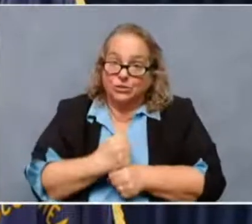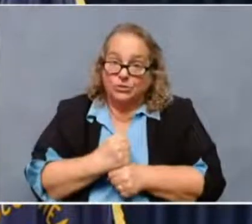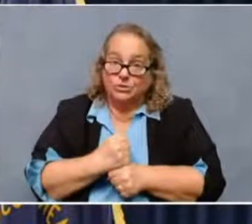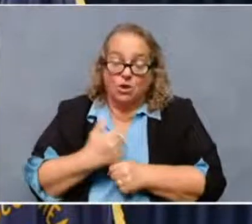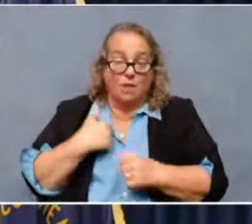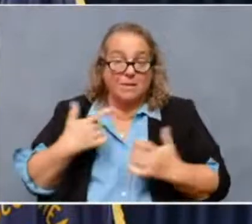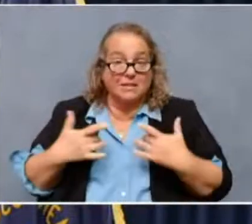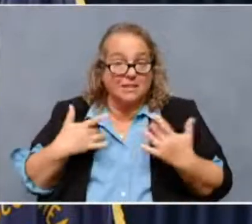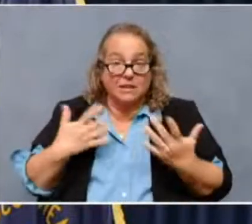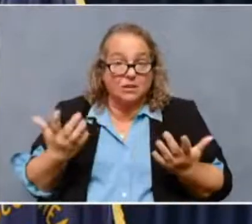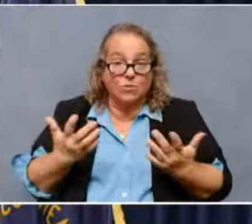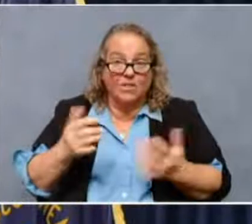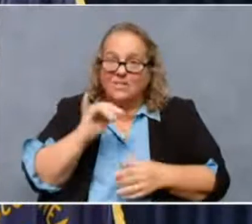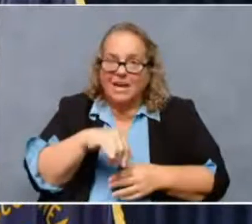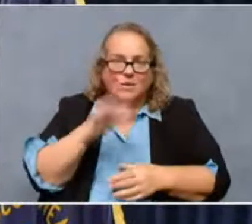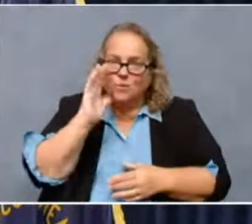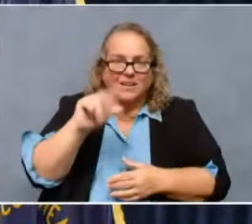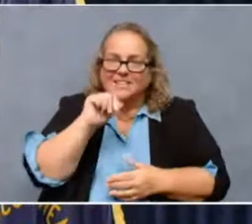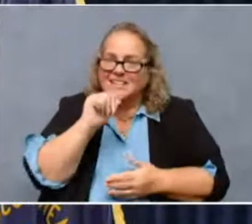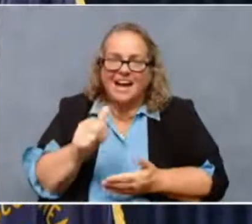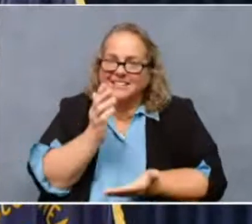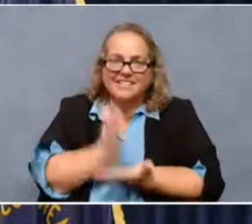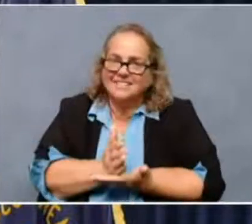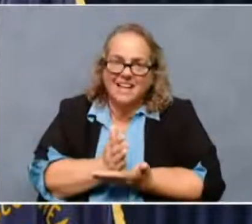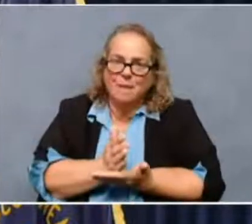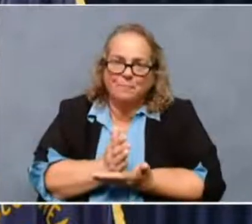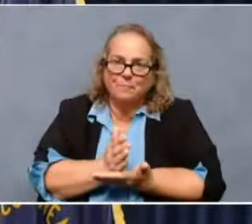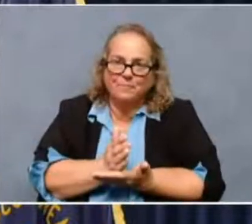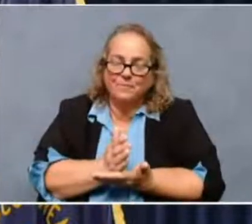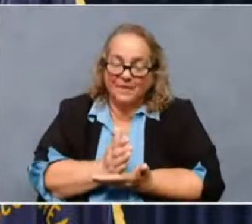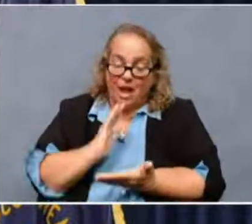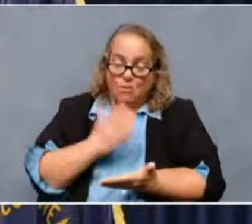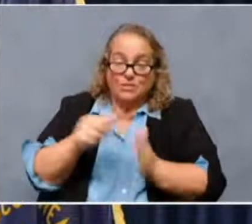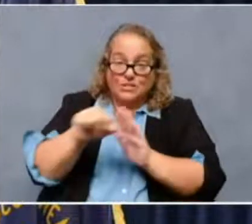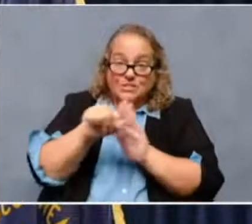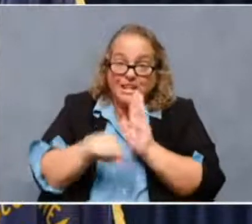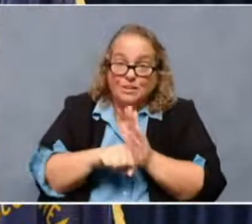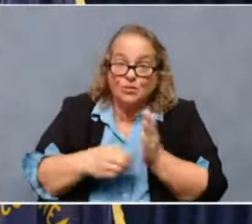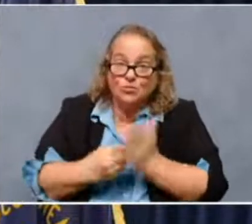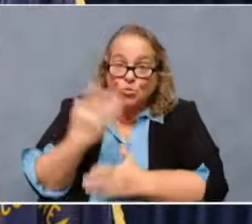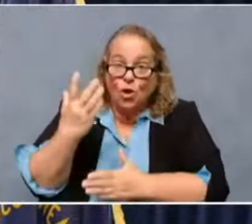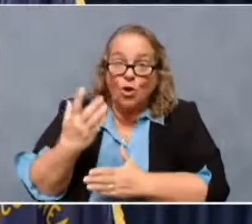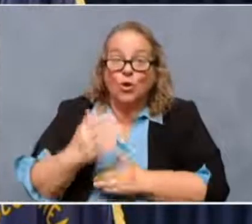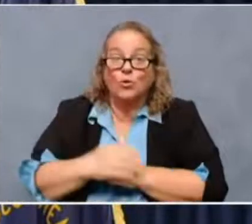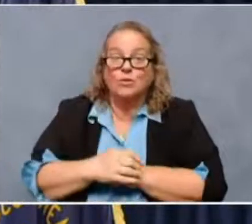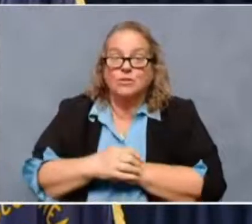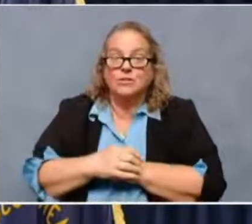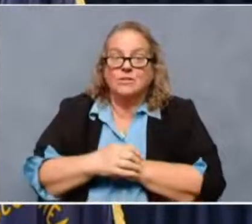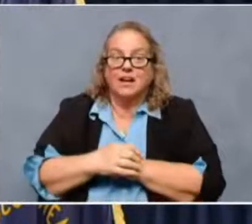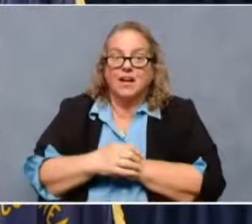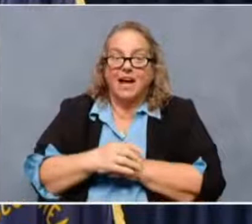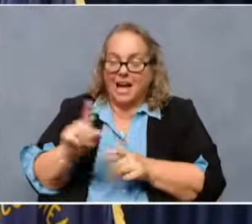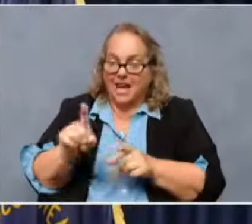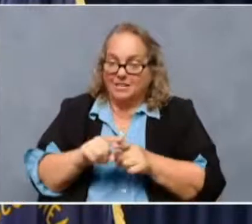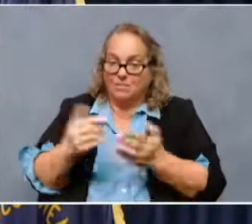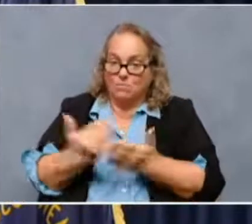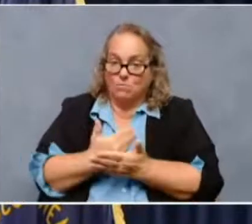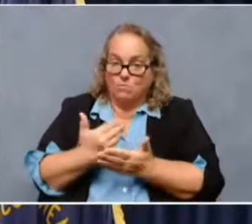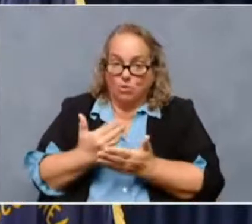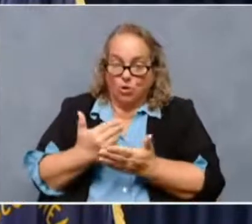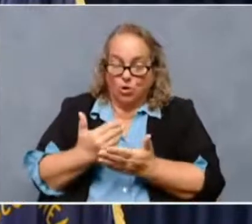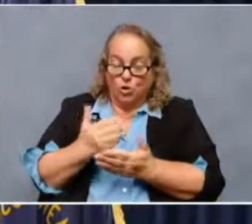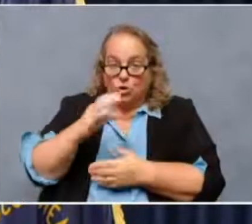is that's not going to stop. As our state grows, as more industry, more